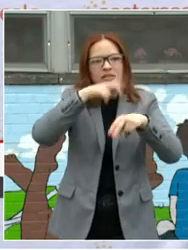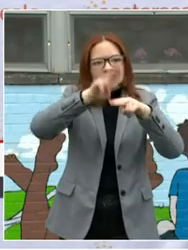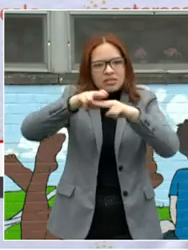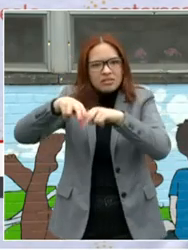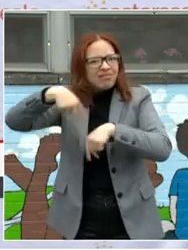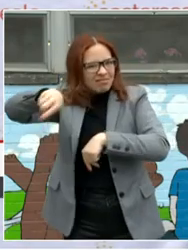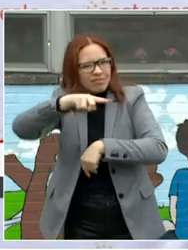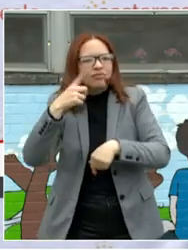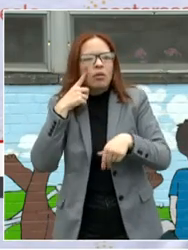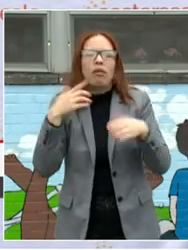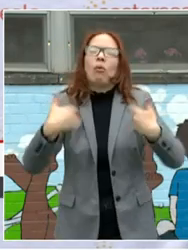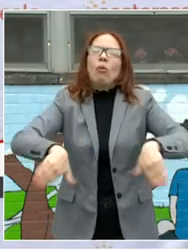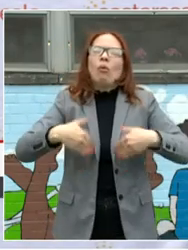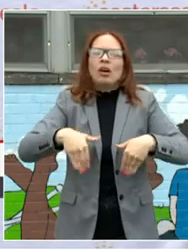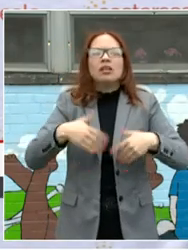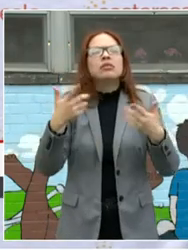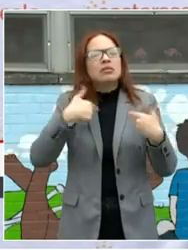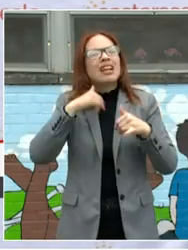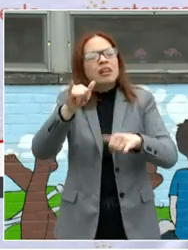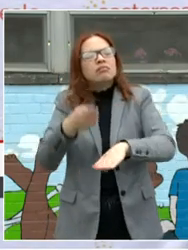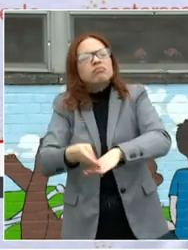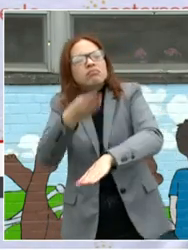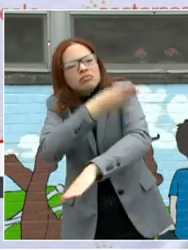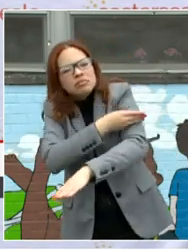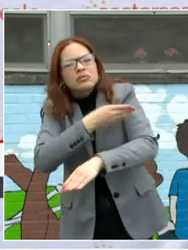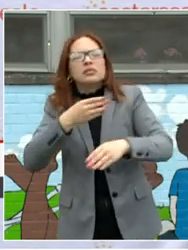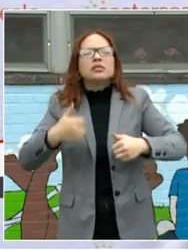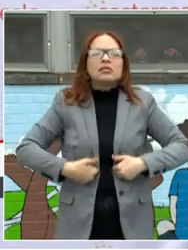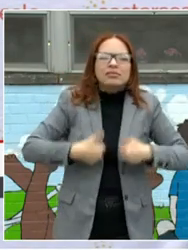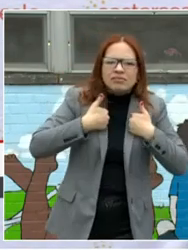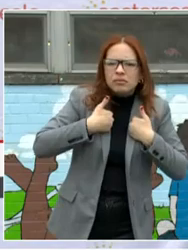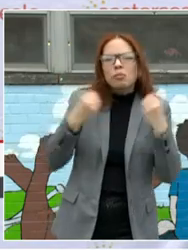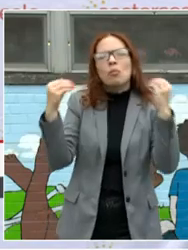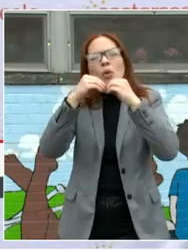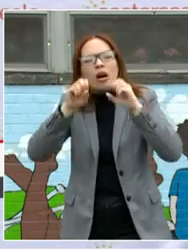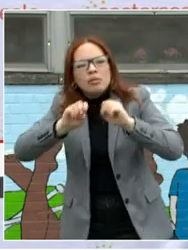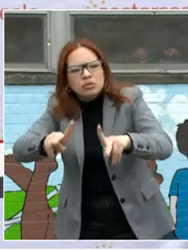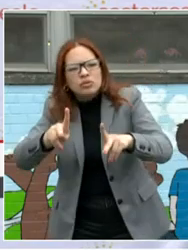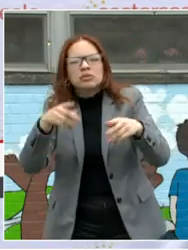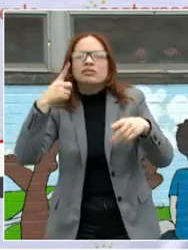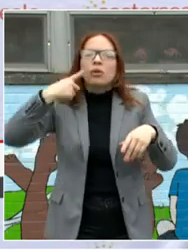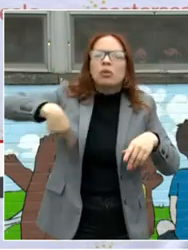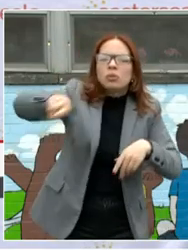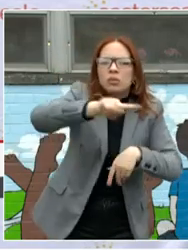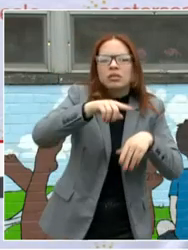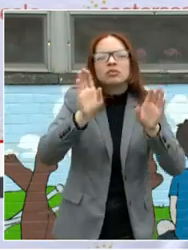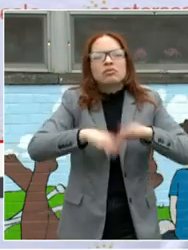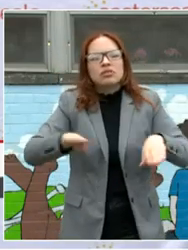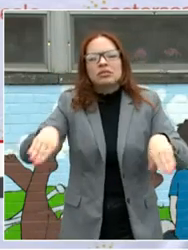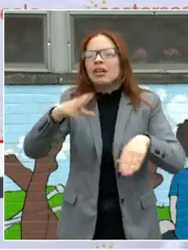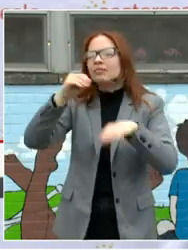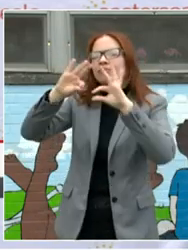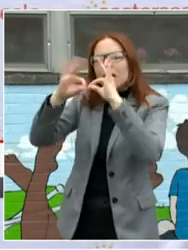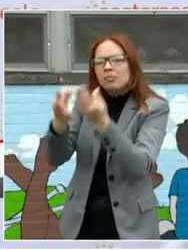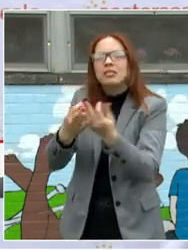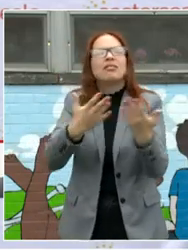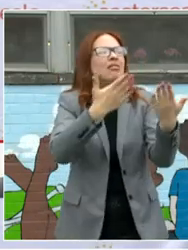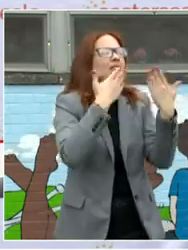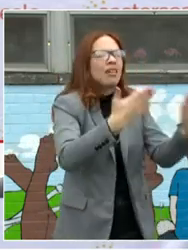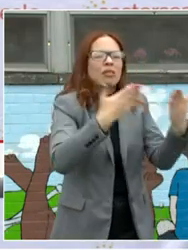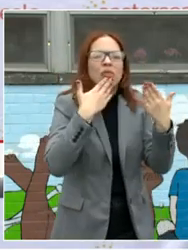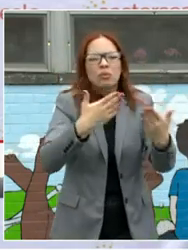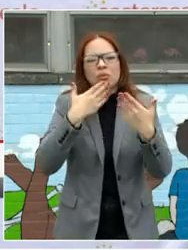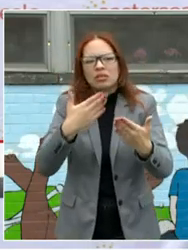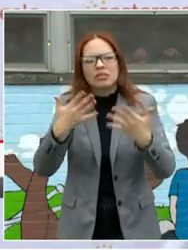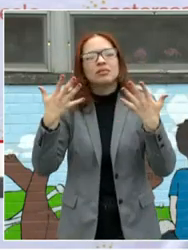Seals to improve lives and expand opportunities for DC children and families. Thank you so much. Now it's my pleasure